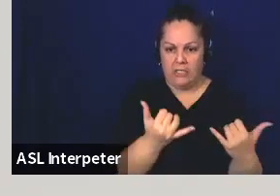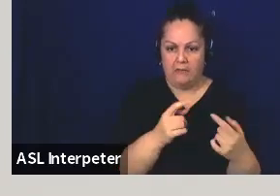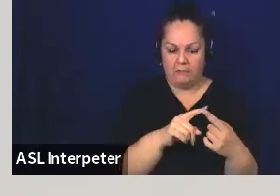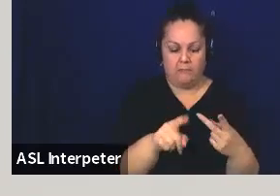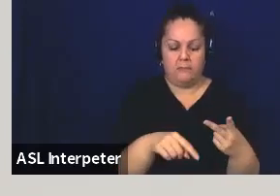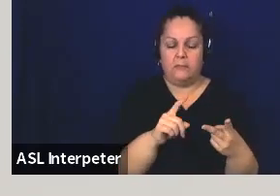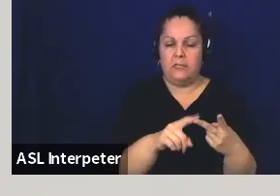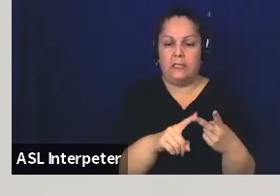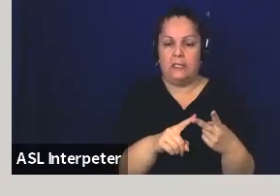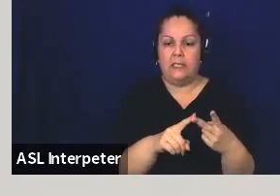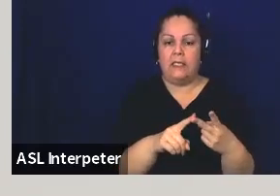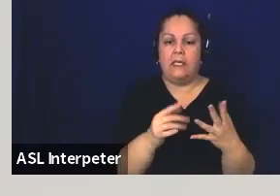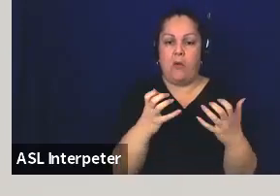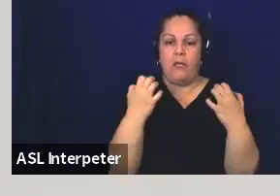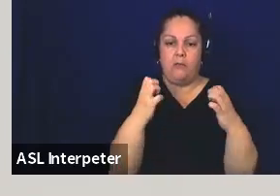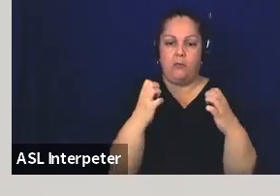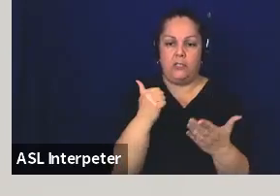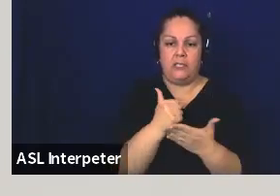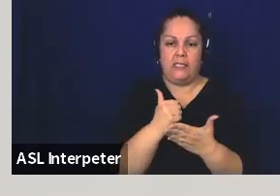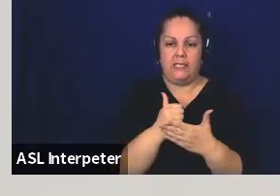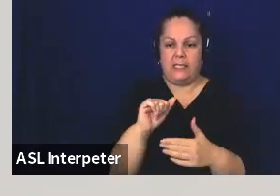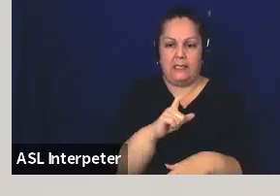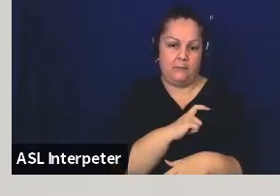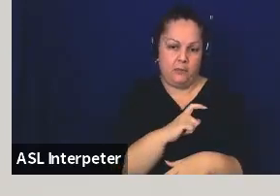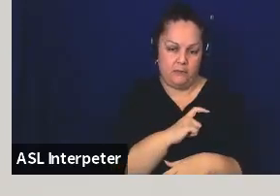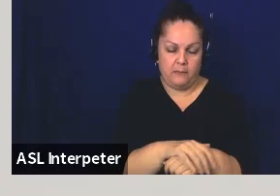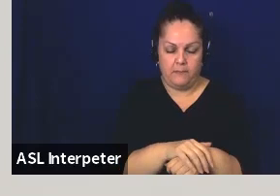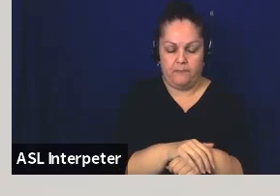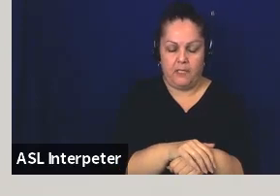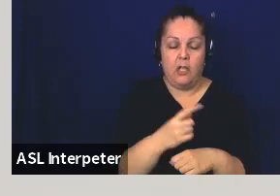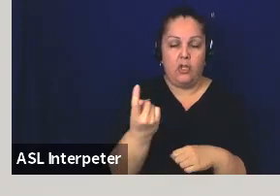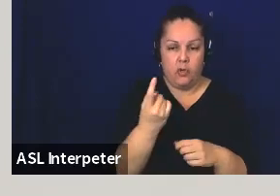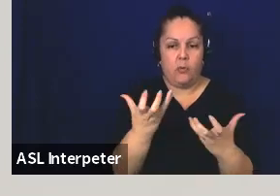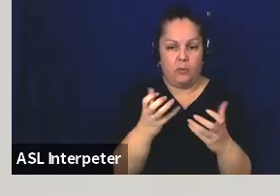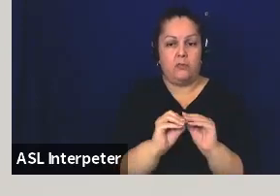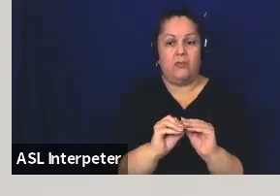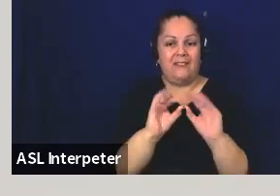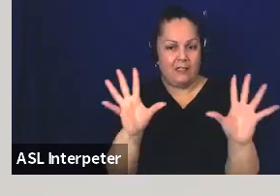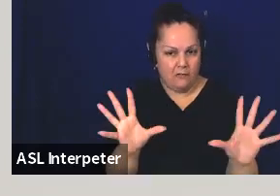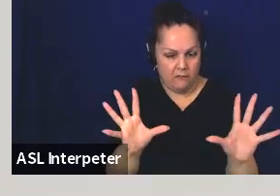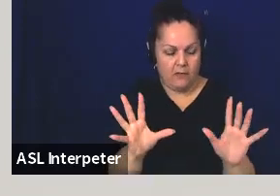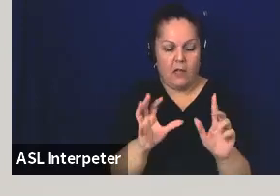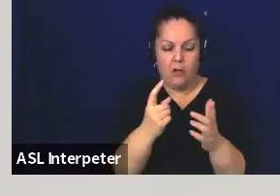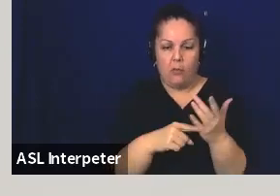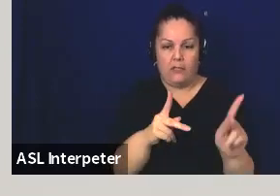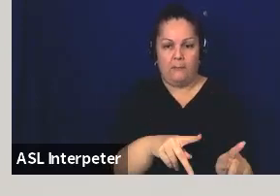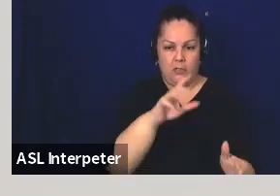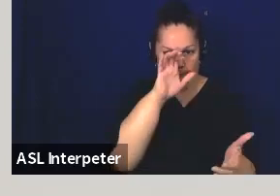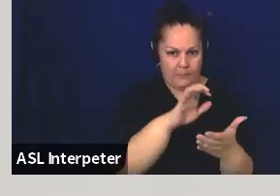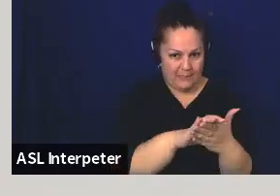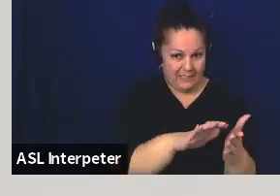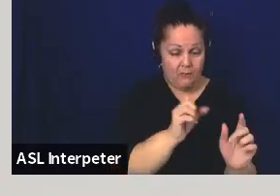that they would like emergency assistance, such as law enforcement. You always want to clarify what the individual believes